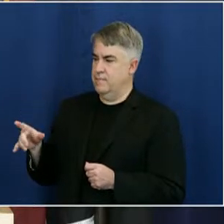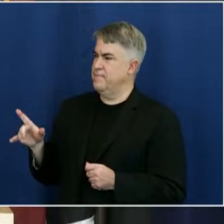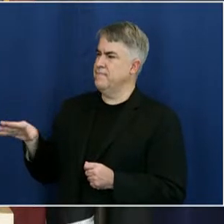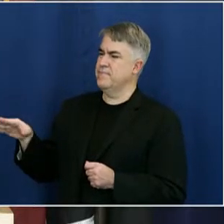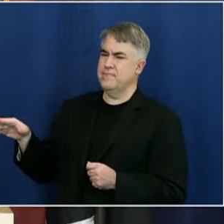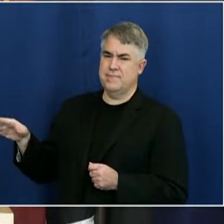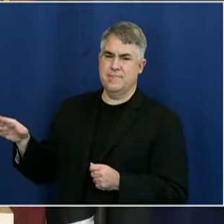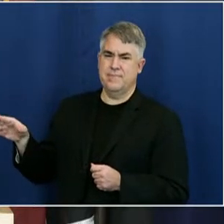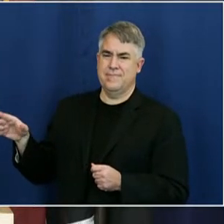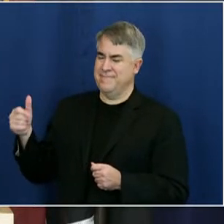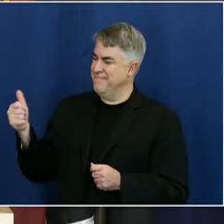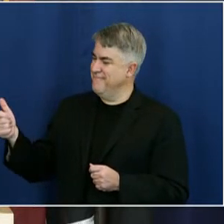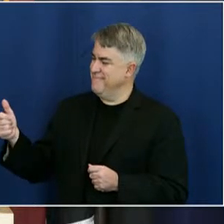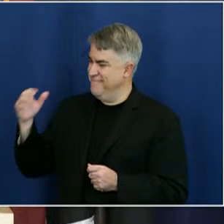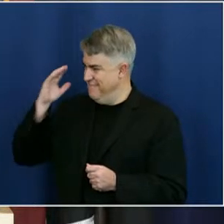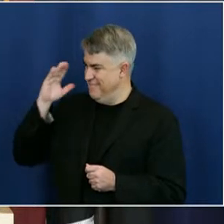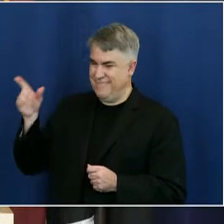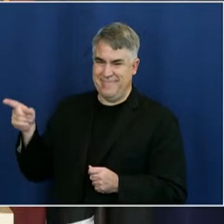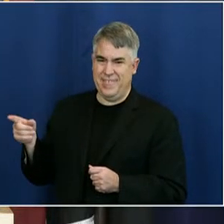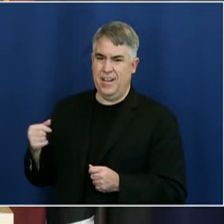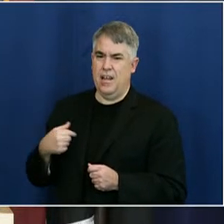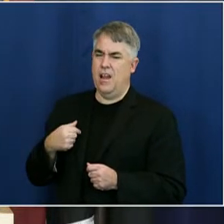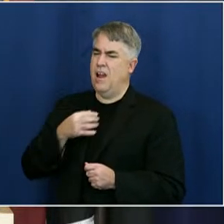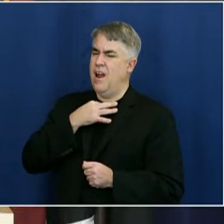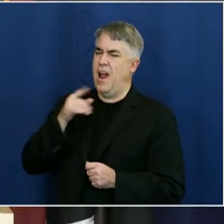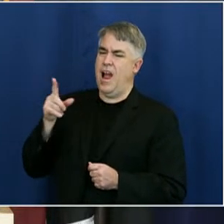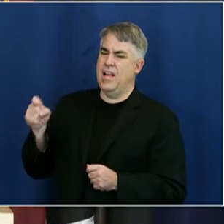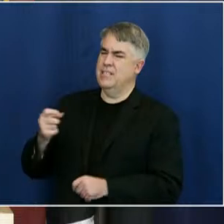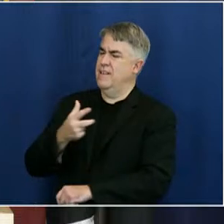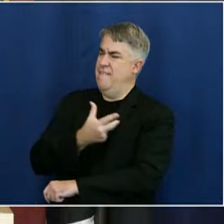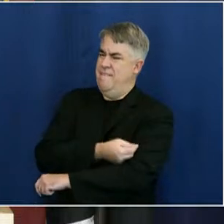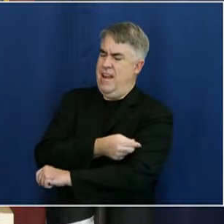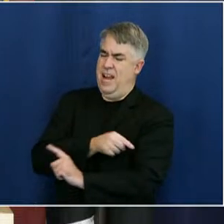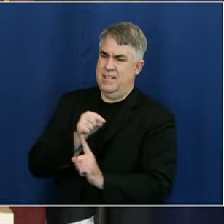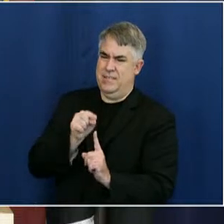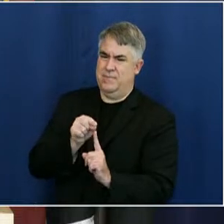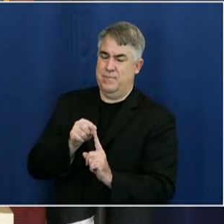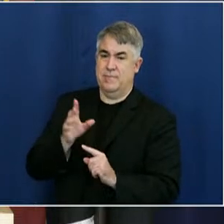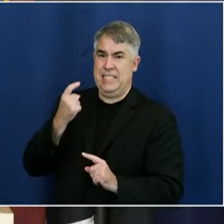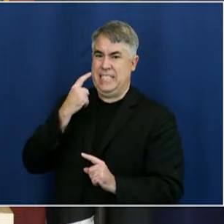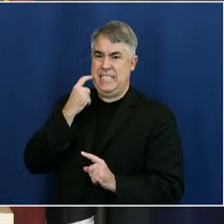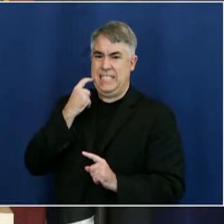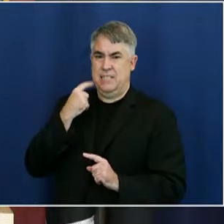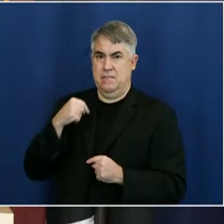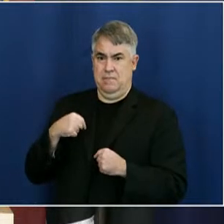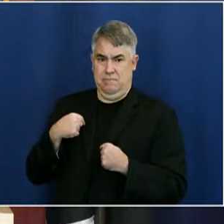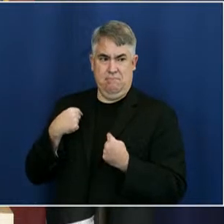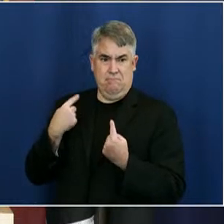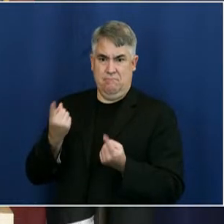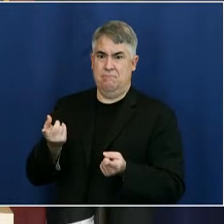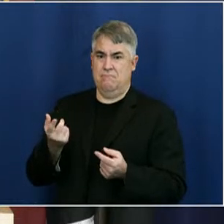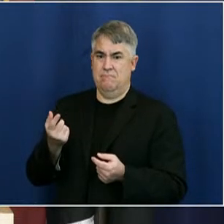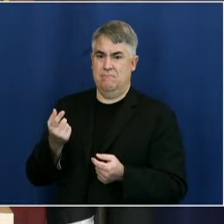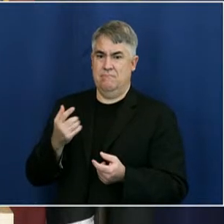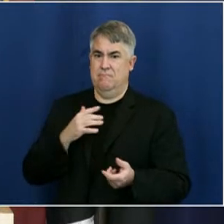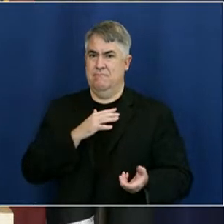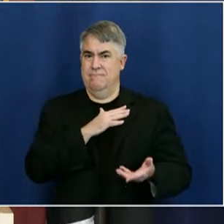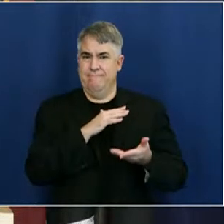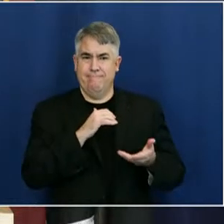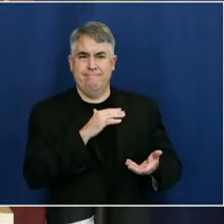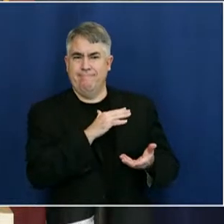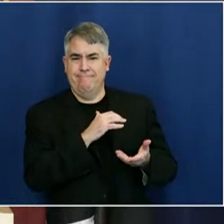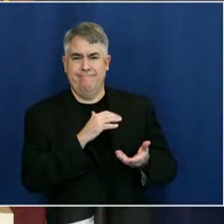Hi there. I have a vaccine logistics question. So in recent days, we've seen sort of an uneven supply of doses